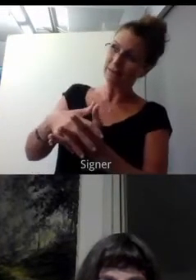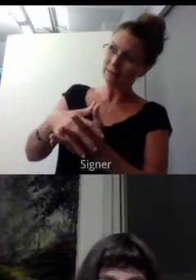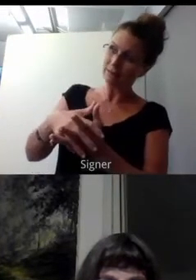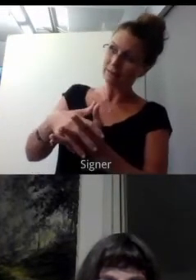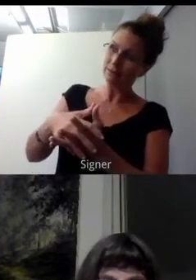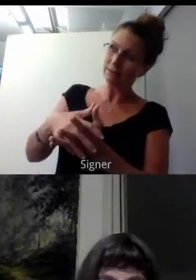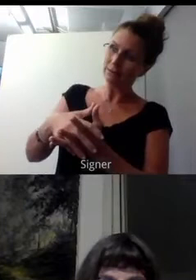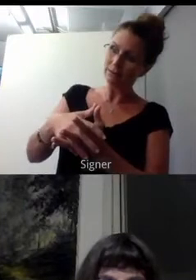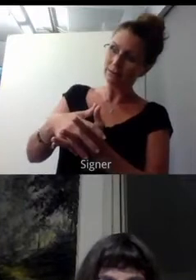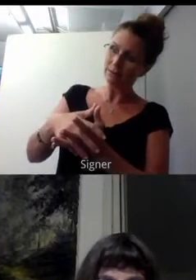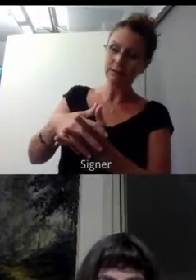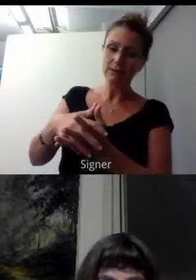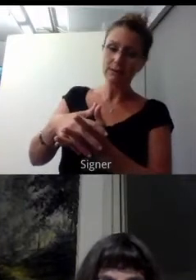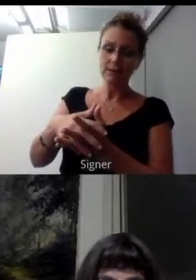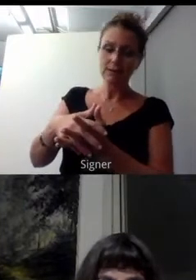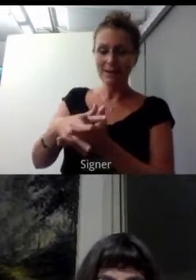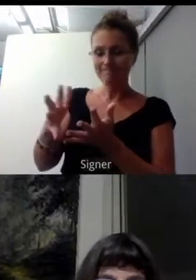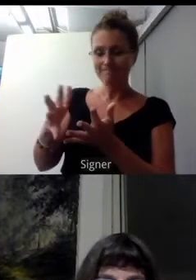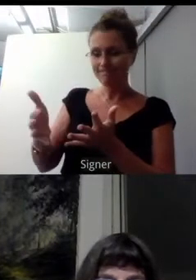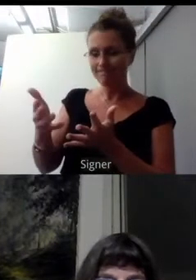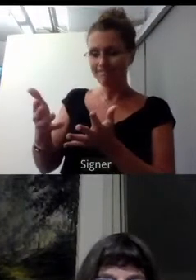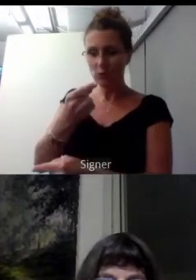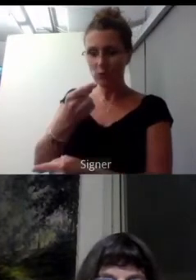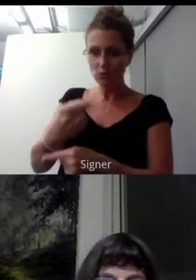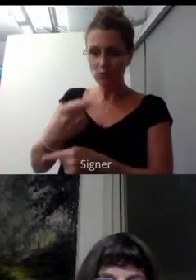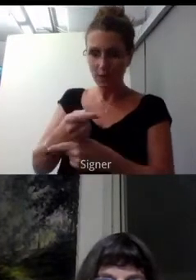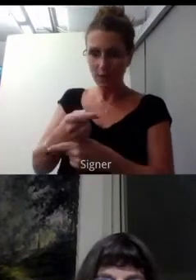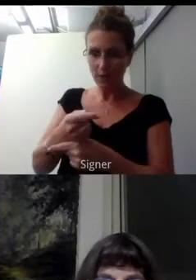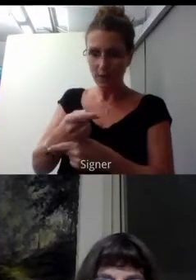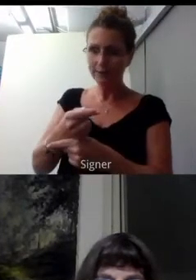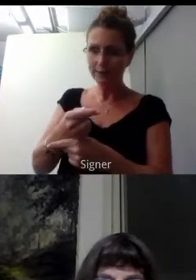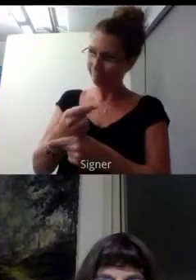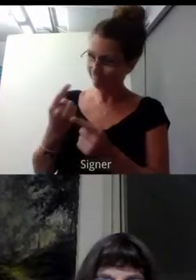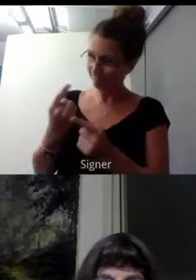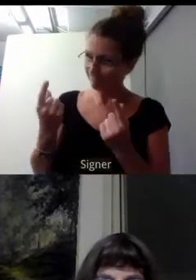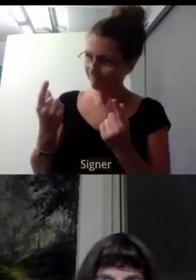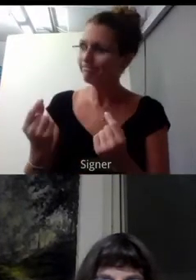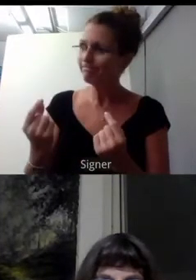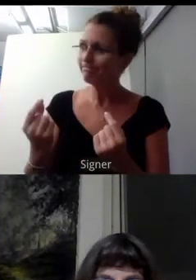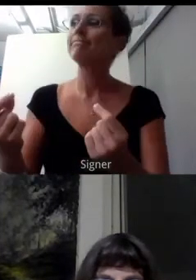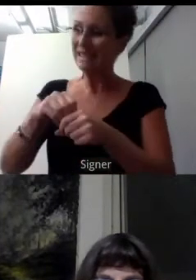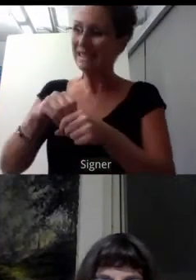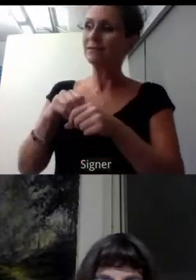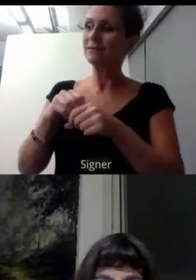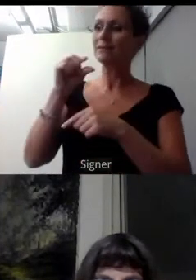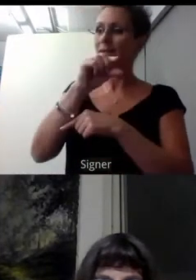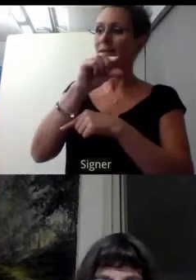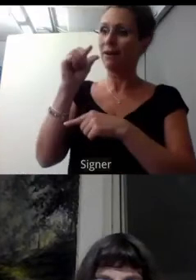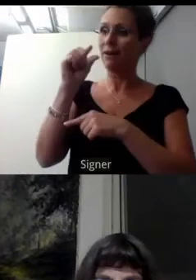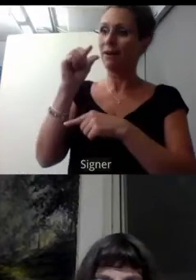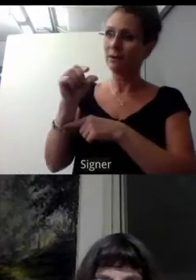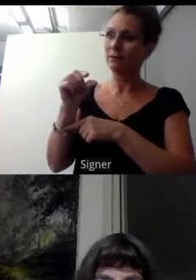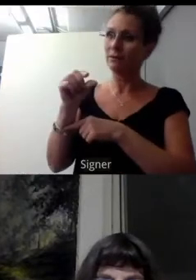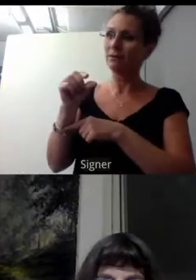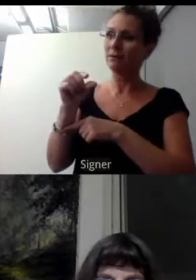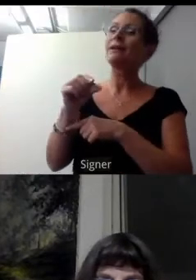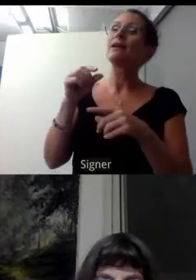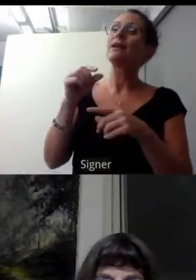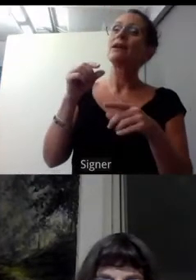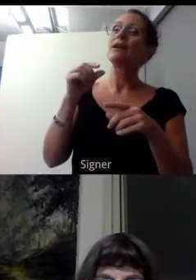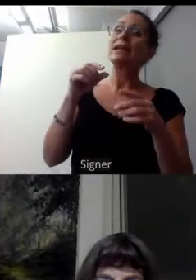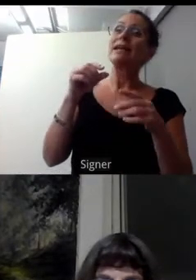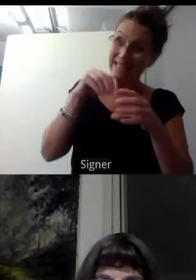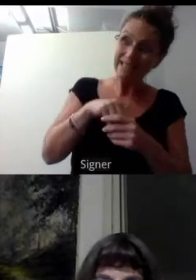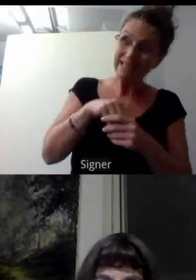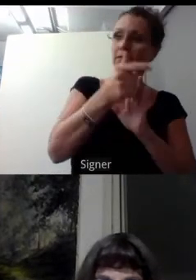right measures in government, in the legislation. So, for example, we heard